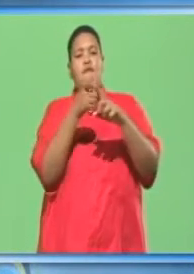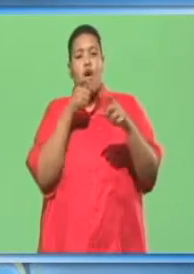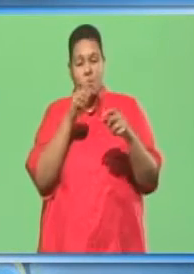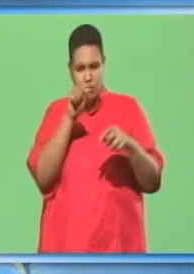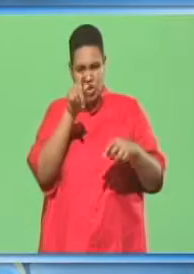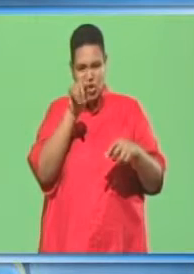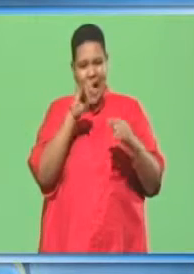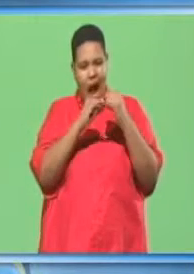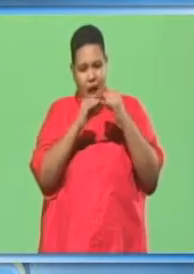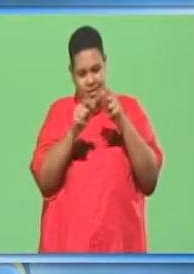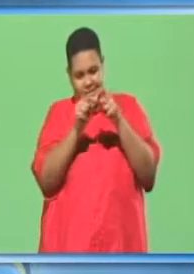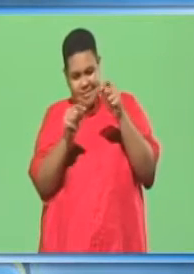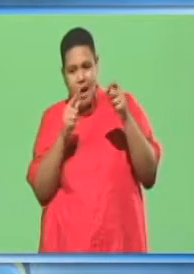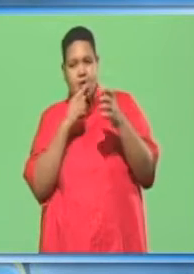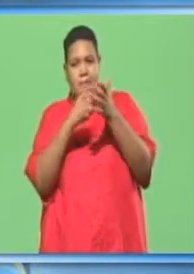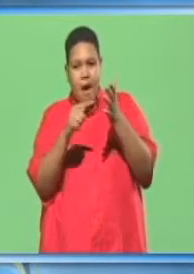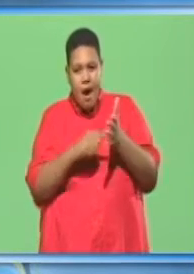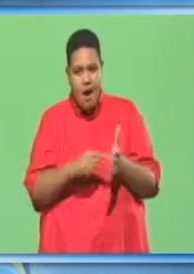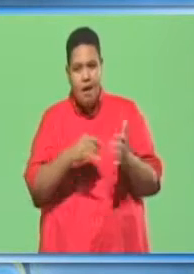groove.